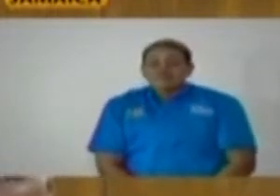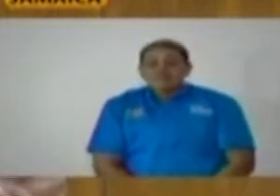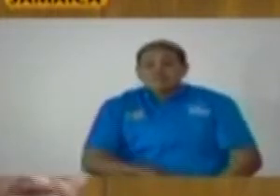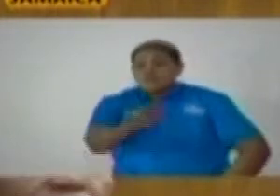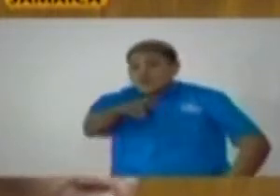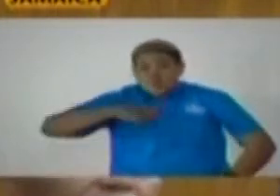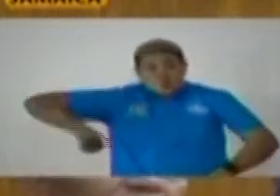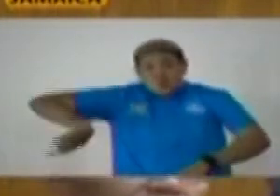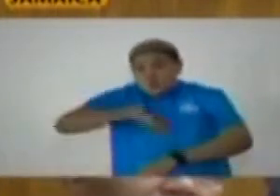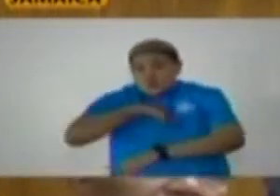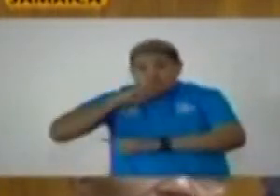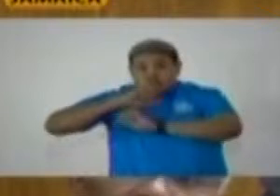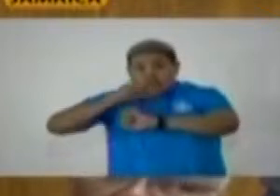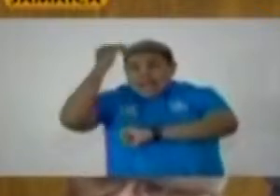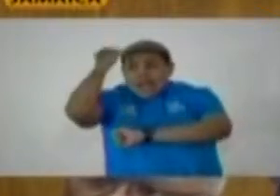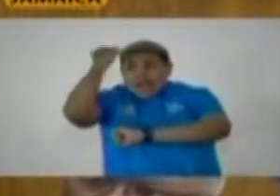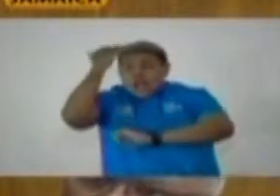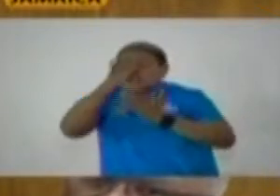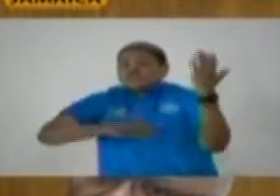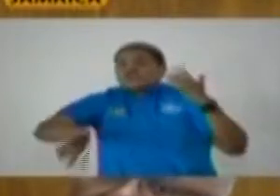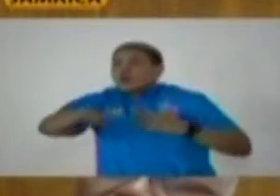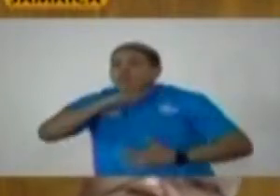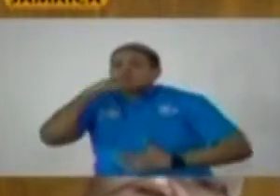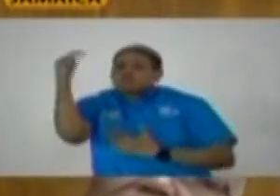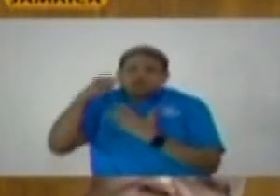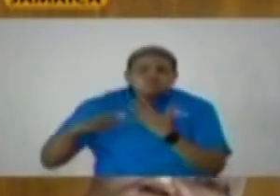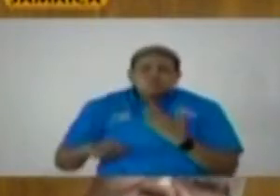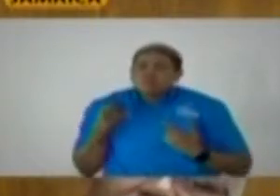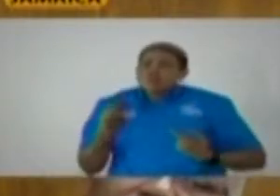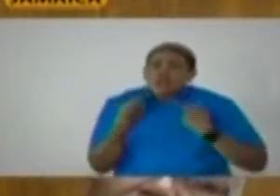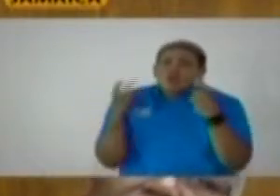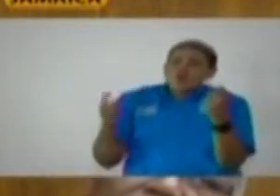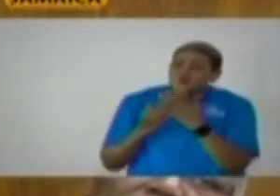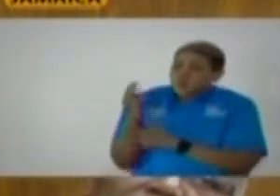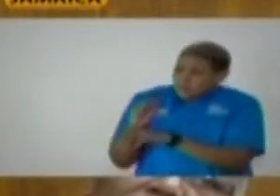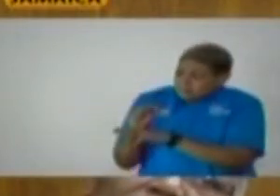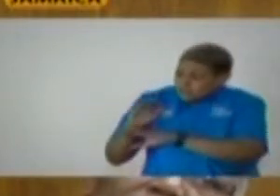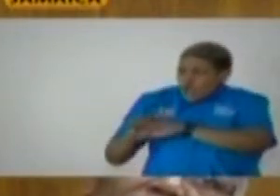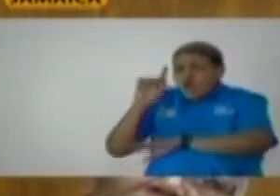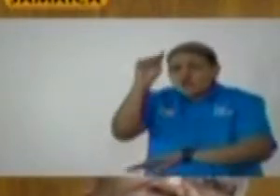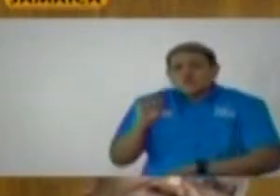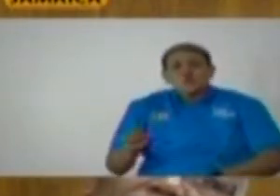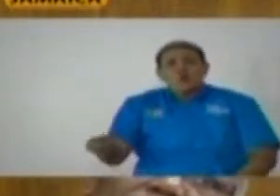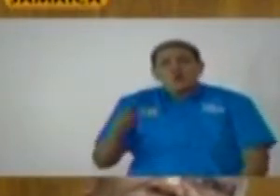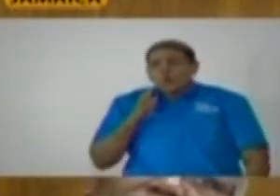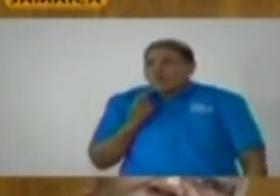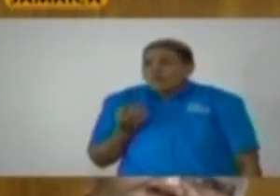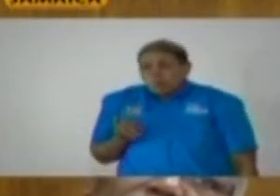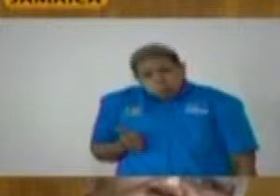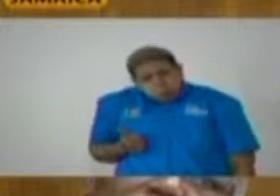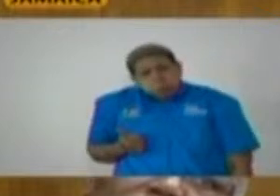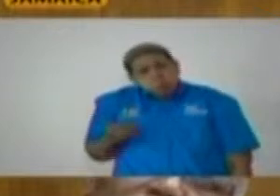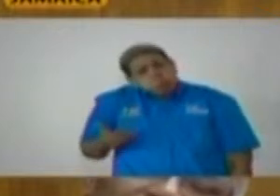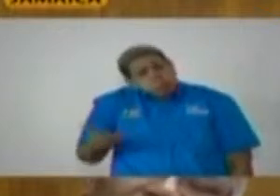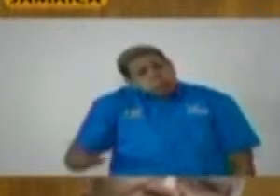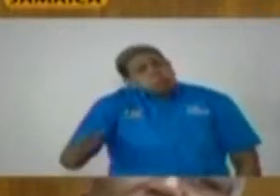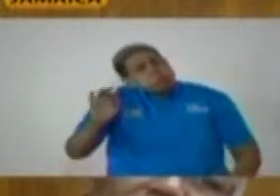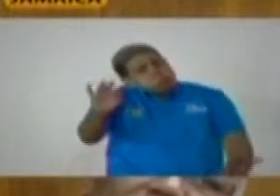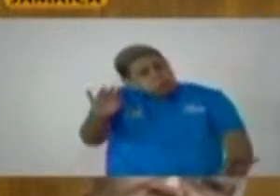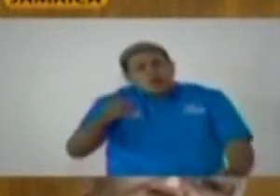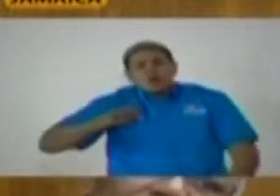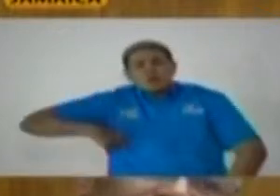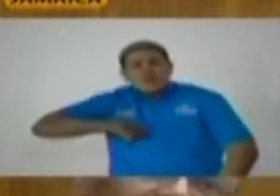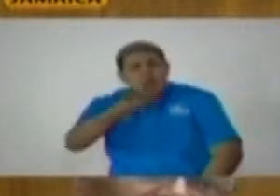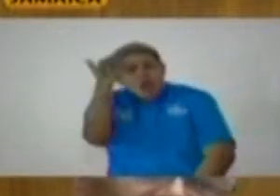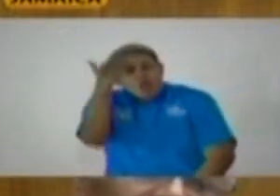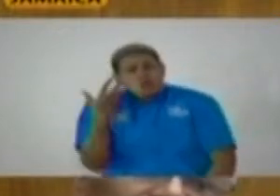We acknowledge that some of the initiatives announced by the Minister on Tuesday are a step in the right direction. Yes. And we